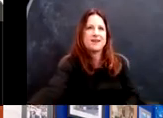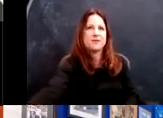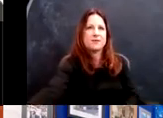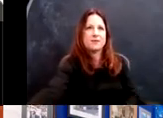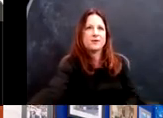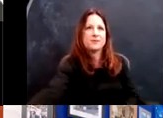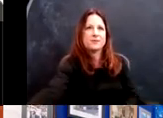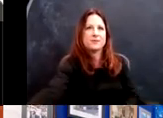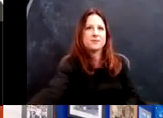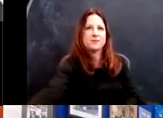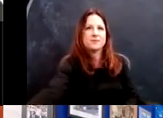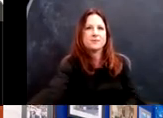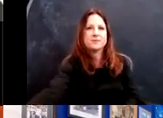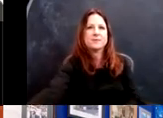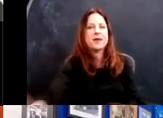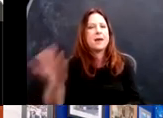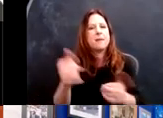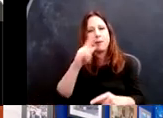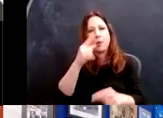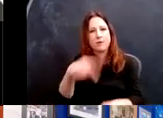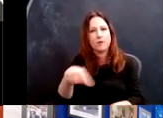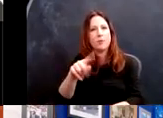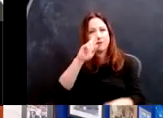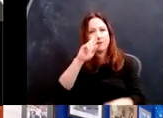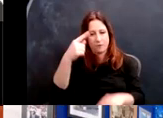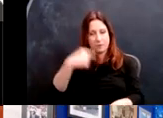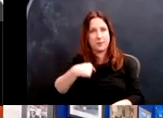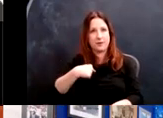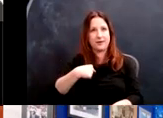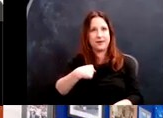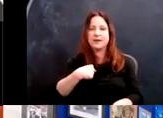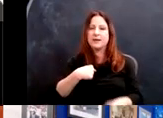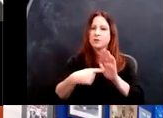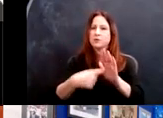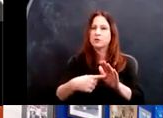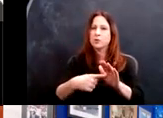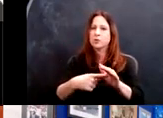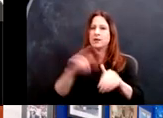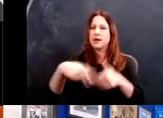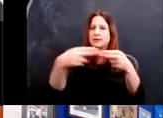me, probably the boring stuff to you all. But if you could just advance the slide.